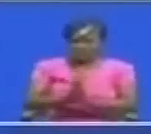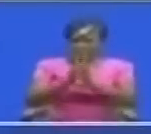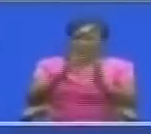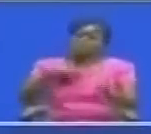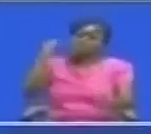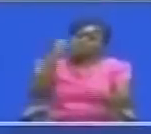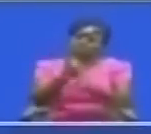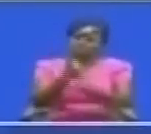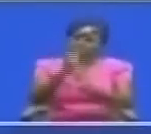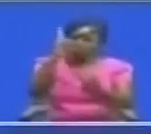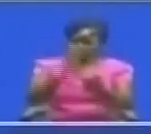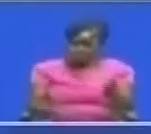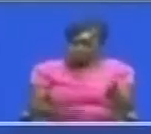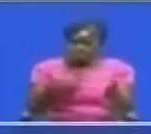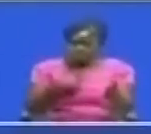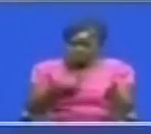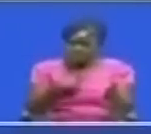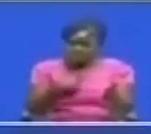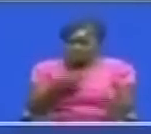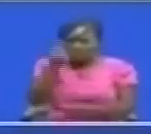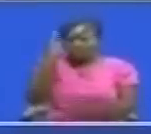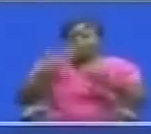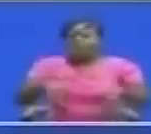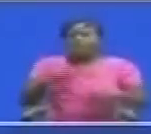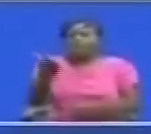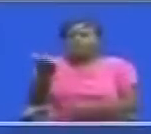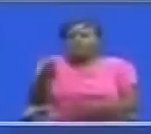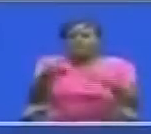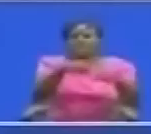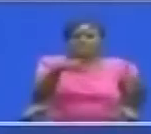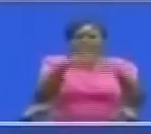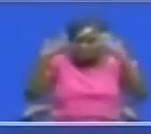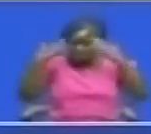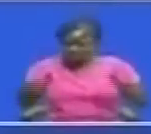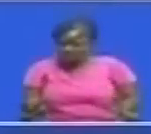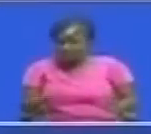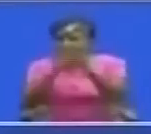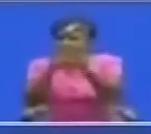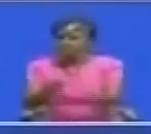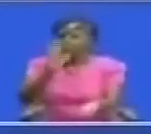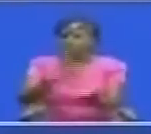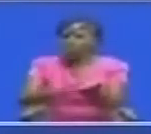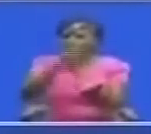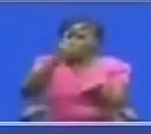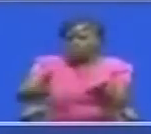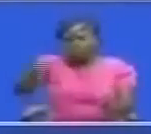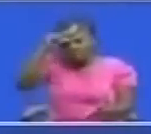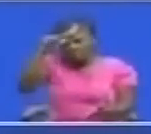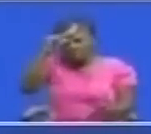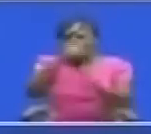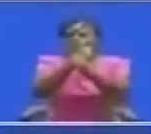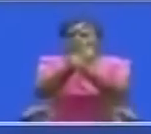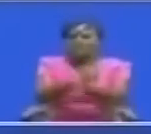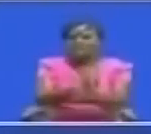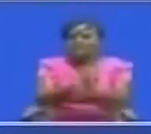I do if I find that people whom we are going to kill are Muslims? The report recommends to the government to not only protect